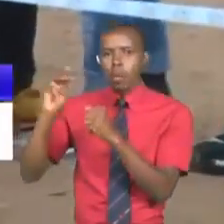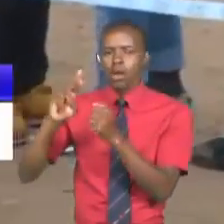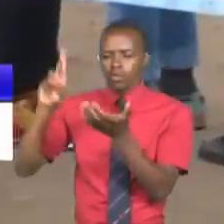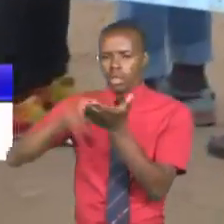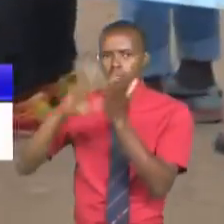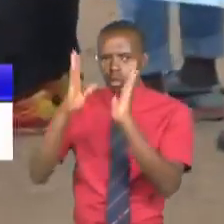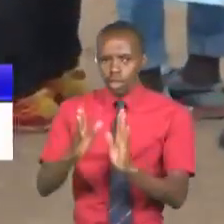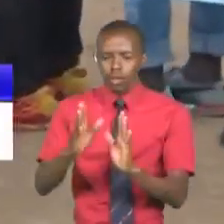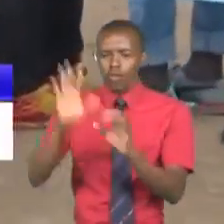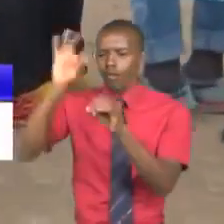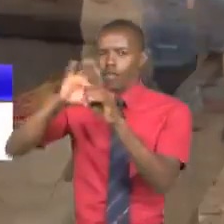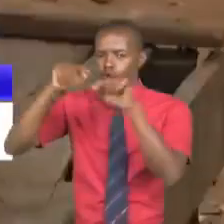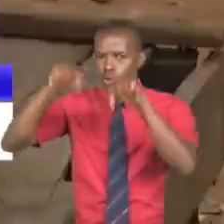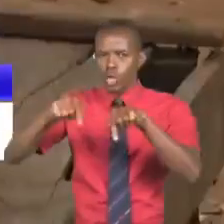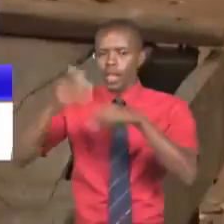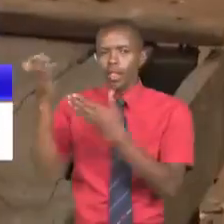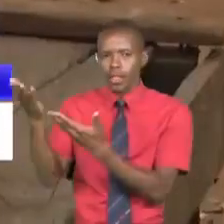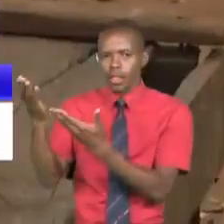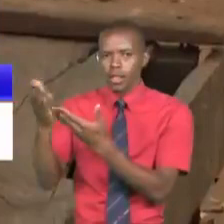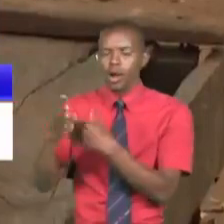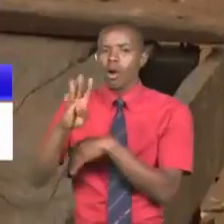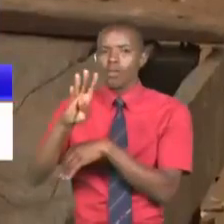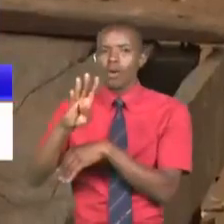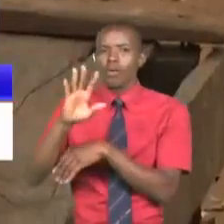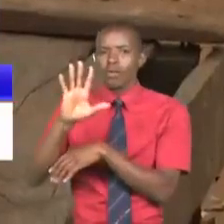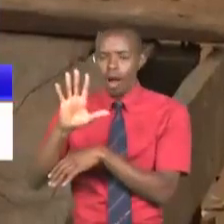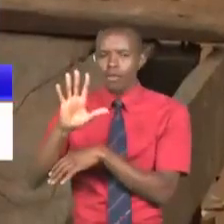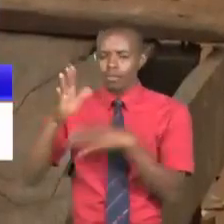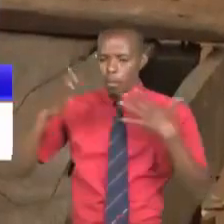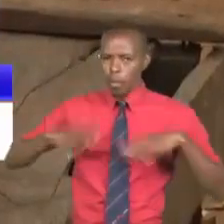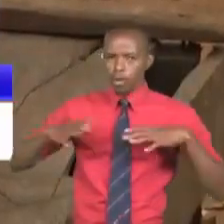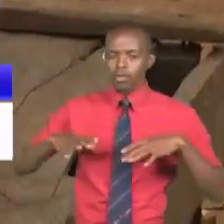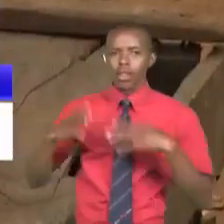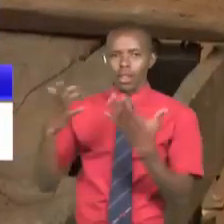were expected to cast their votes today in the country, or 45 million people. A